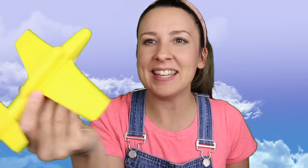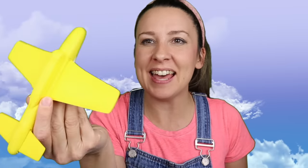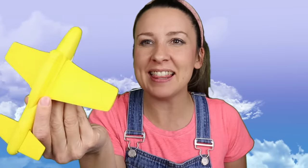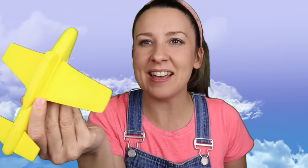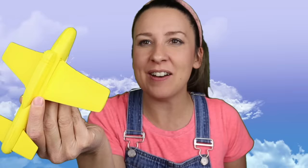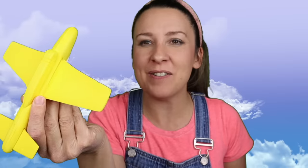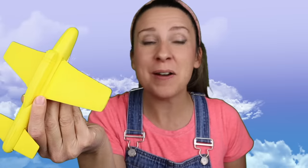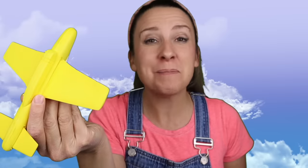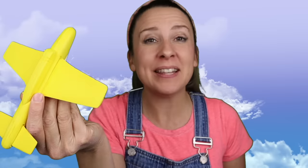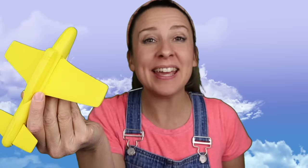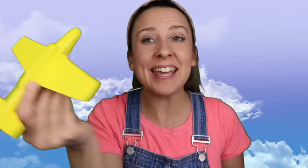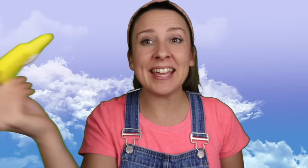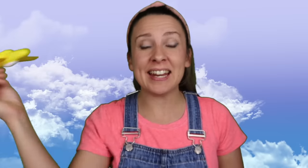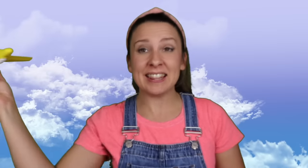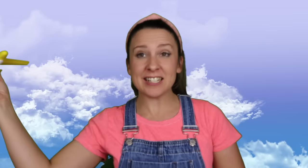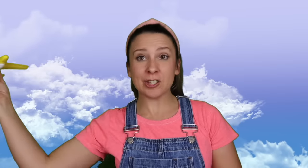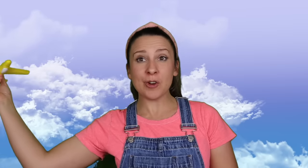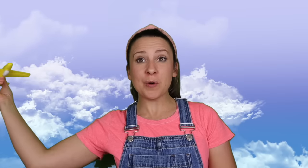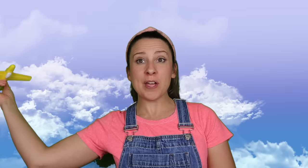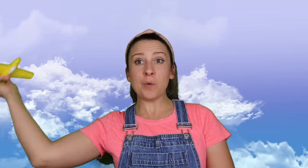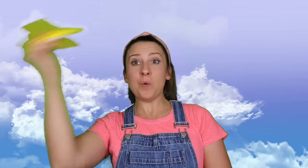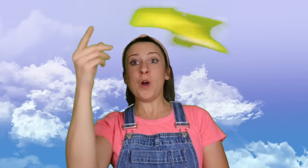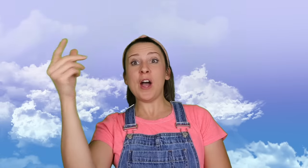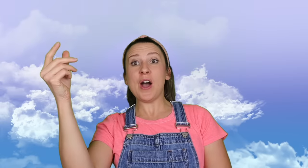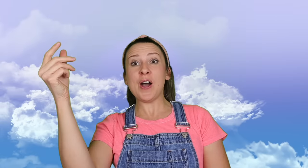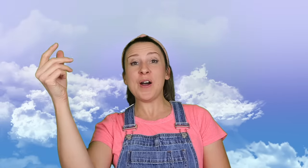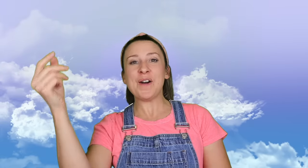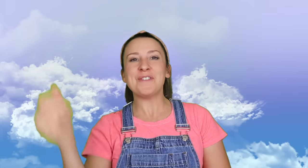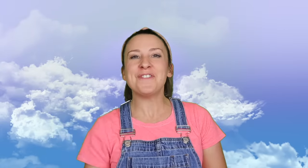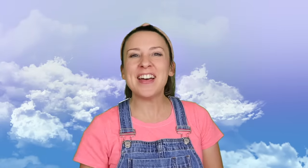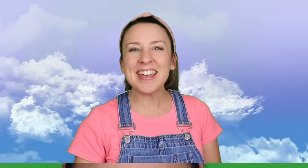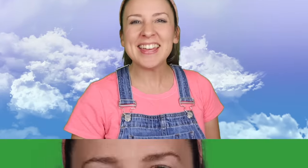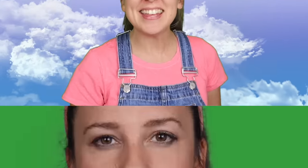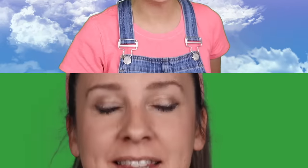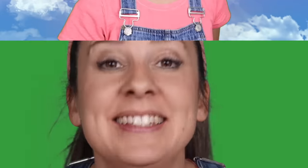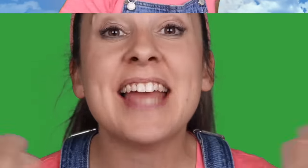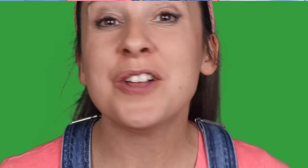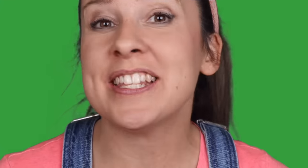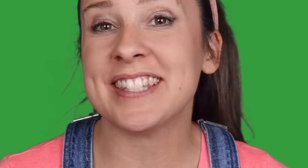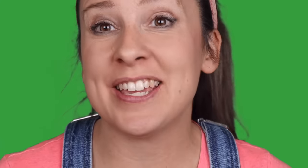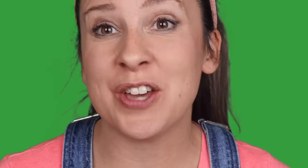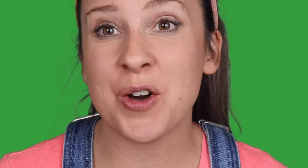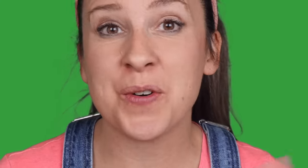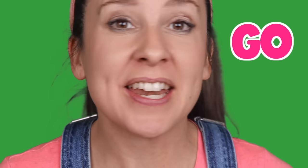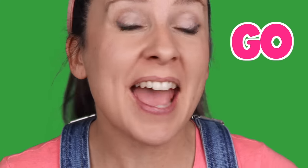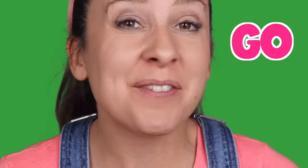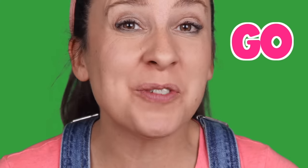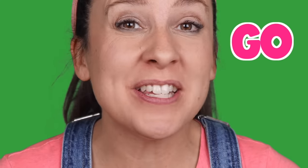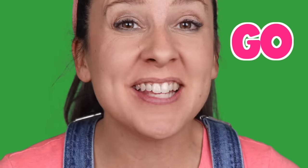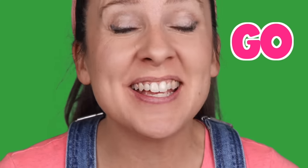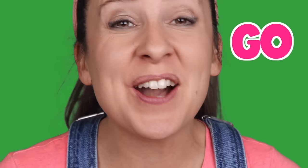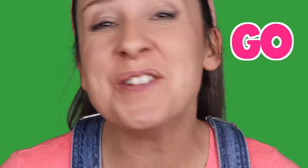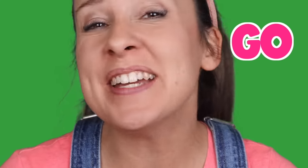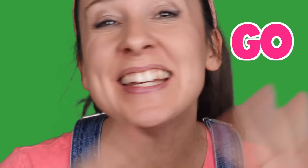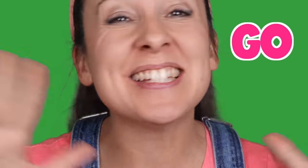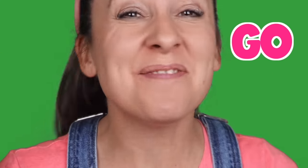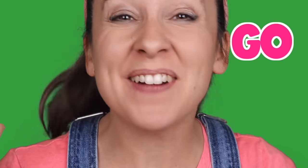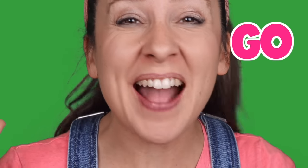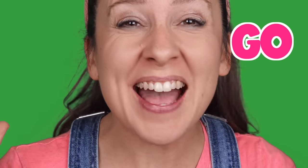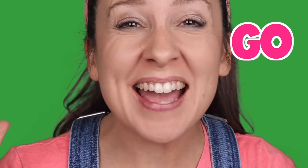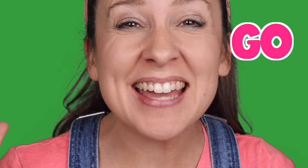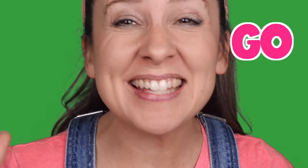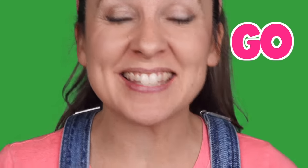A yellow plane! Let's throw it! Whoa! Fun! Now let's say go. And after we say go, we